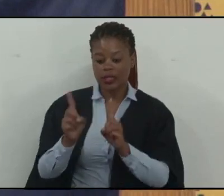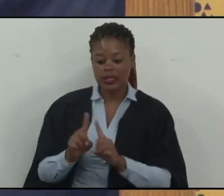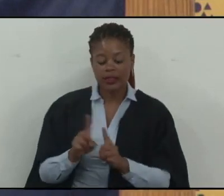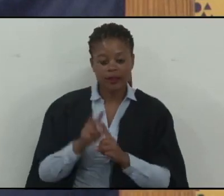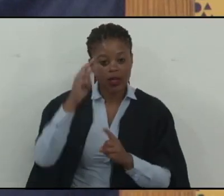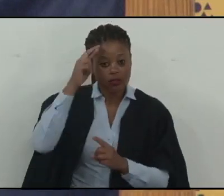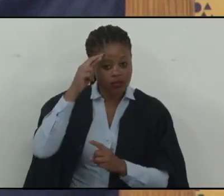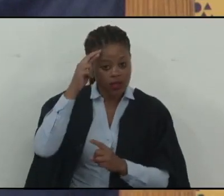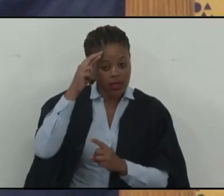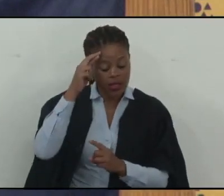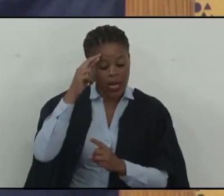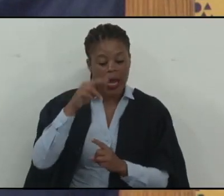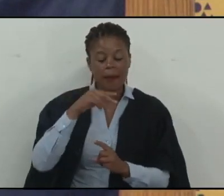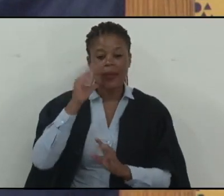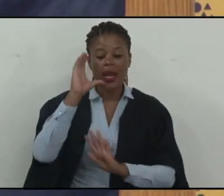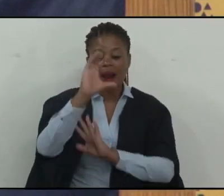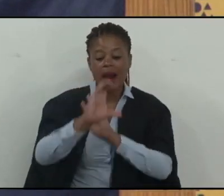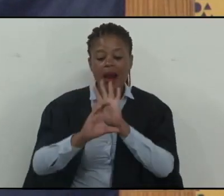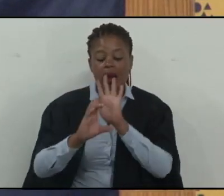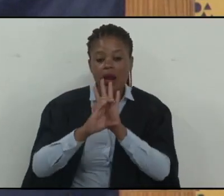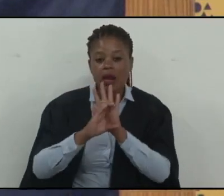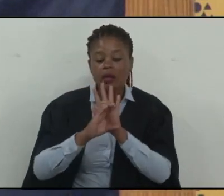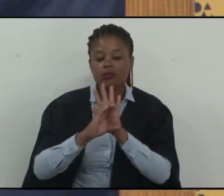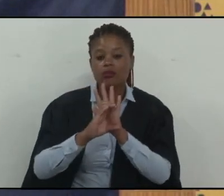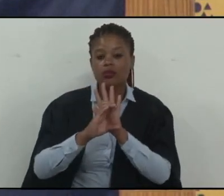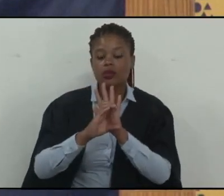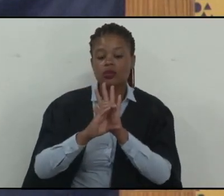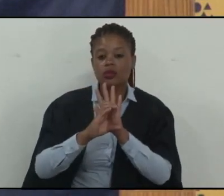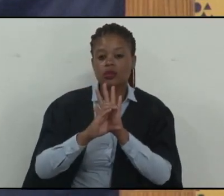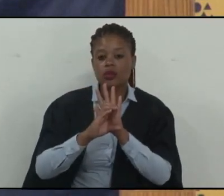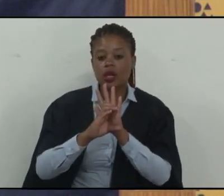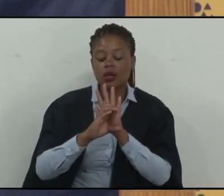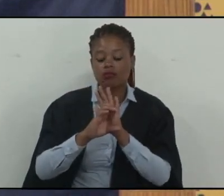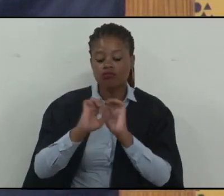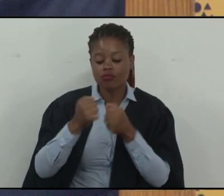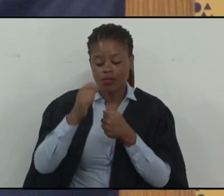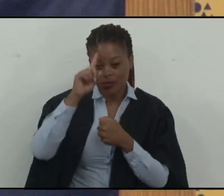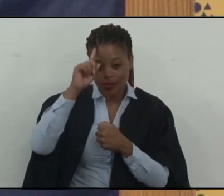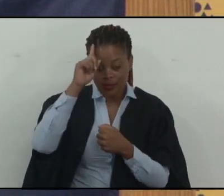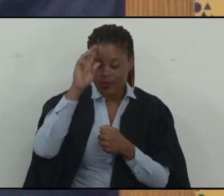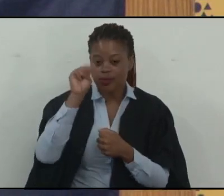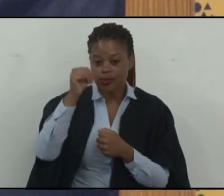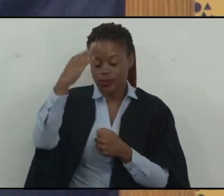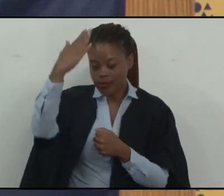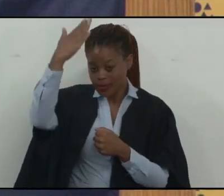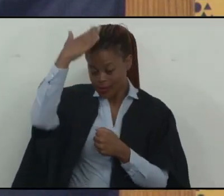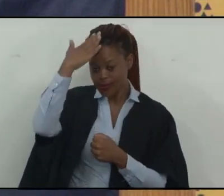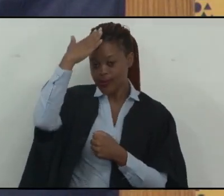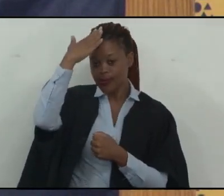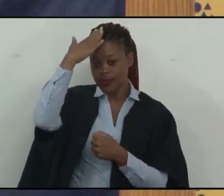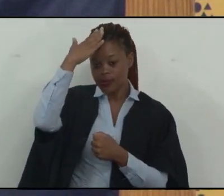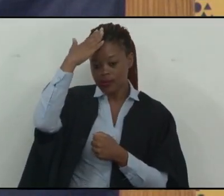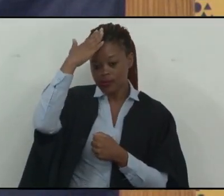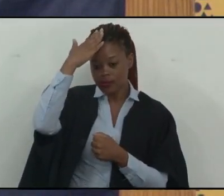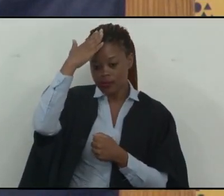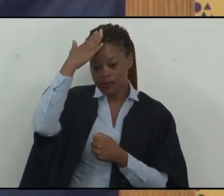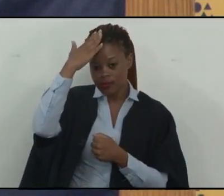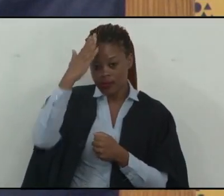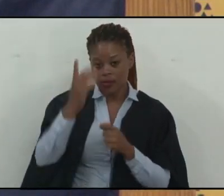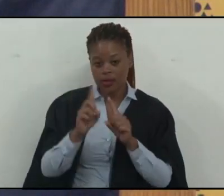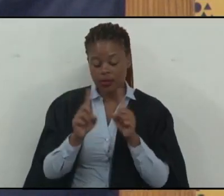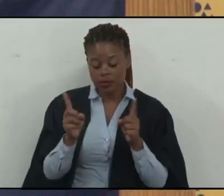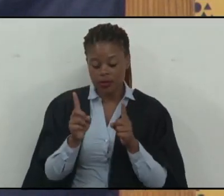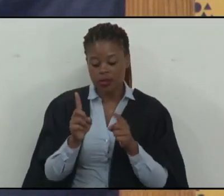The characteristics or traits that set Mandela University graduates apart